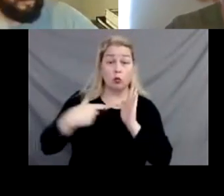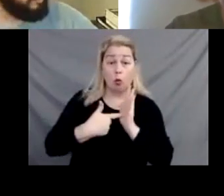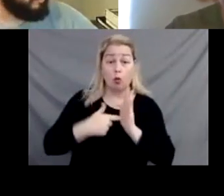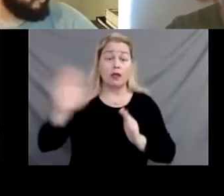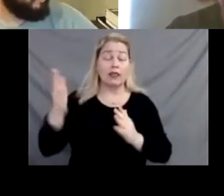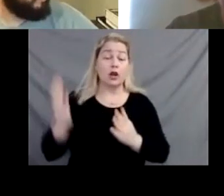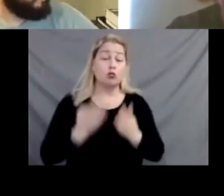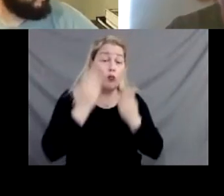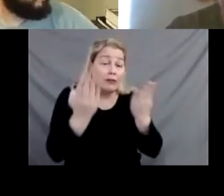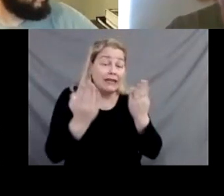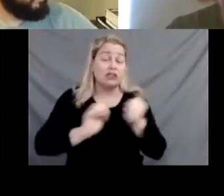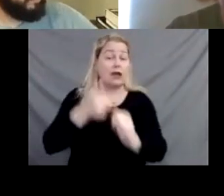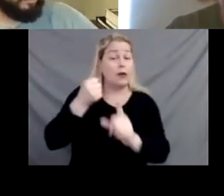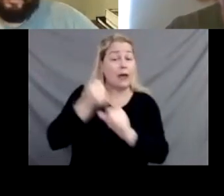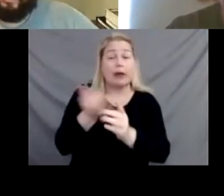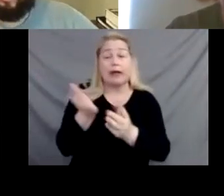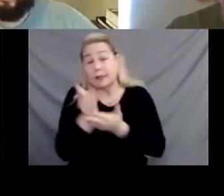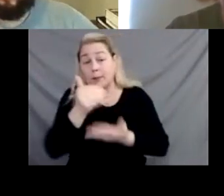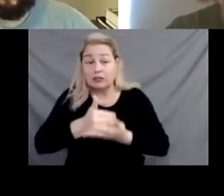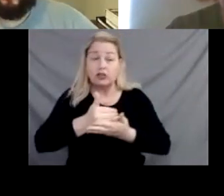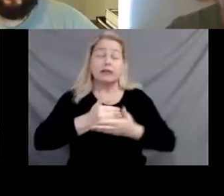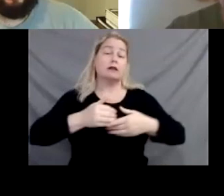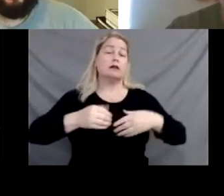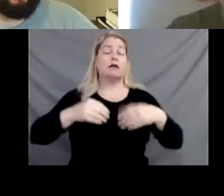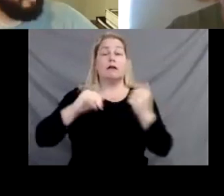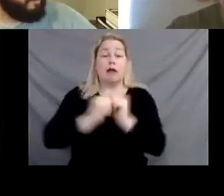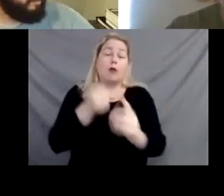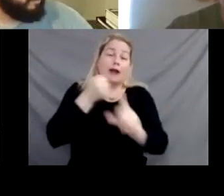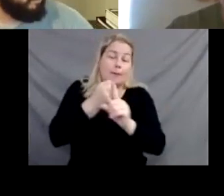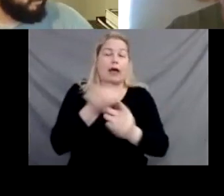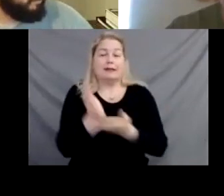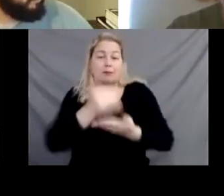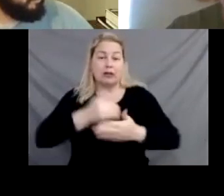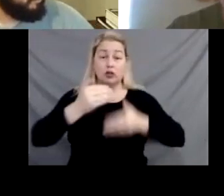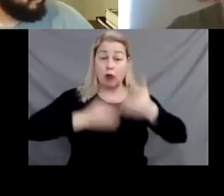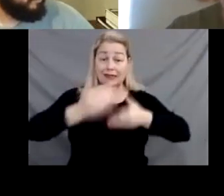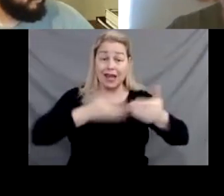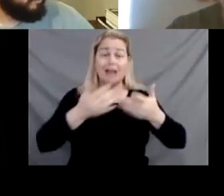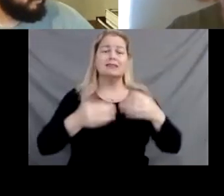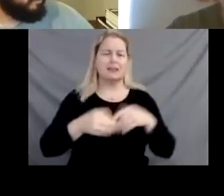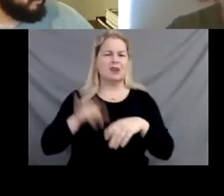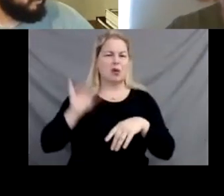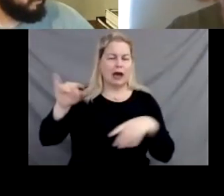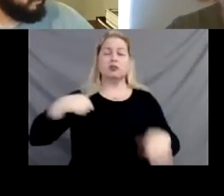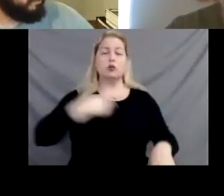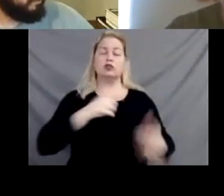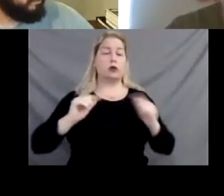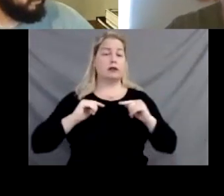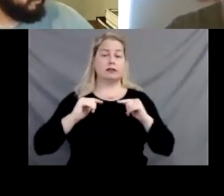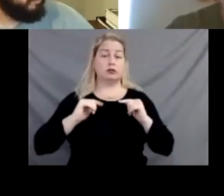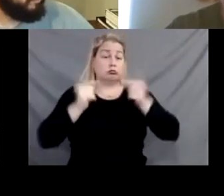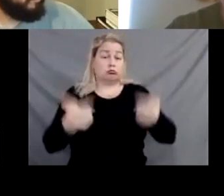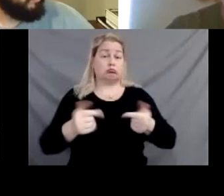in the full budgeting and process. So we just wanted to open it up for conversation and brainstorming on that